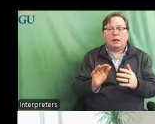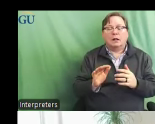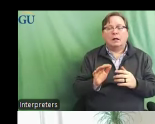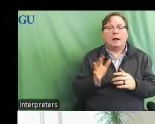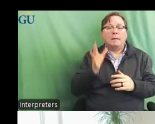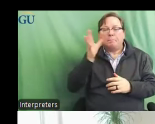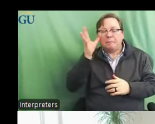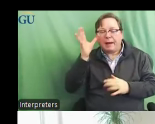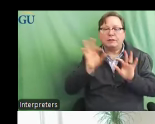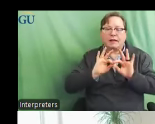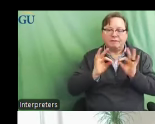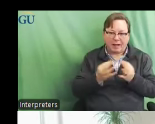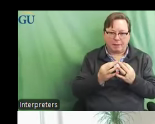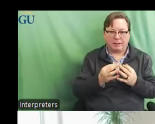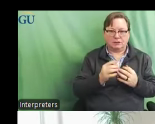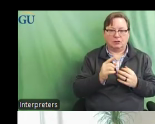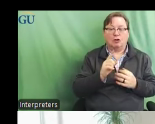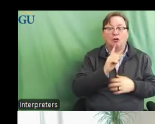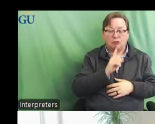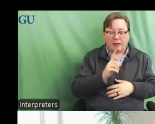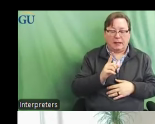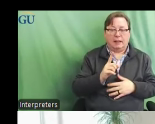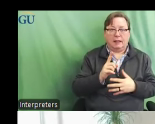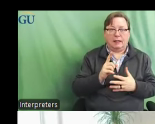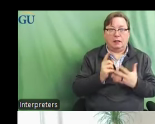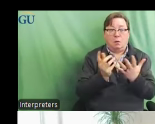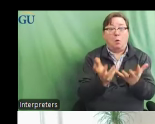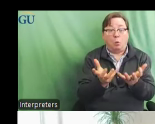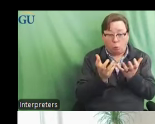parents and families really value the